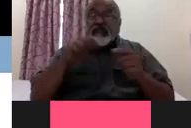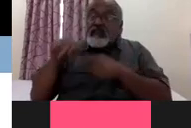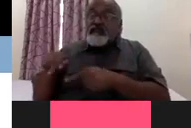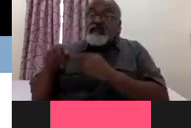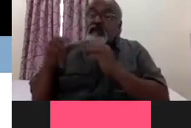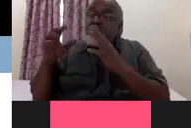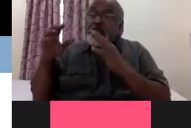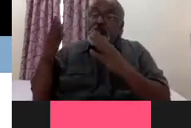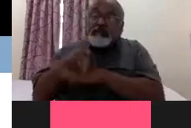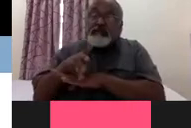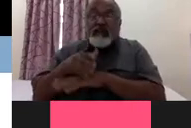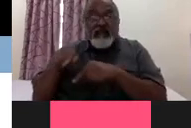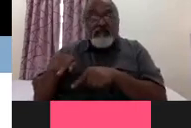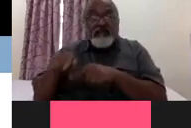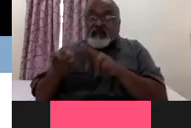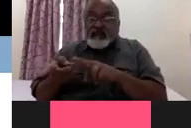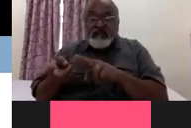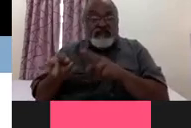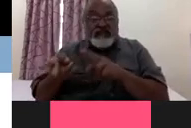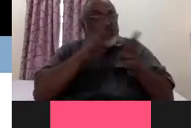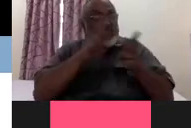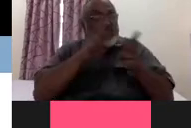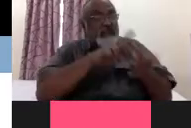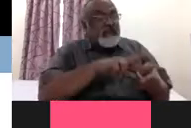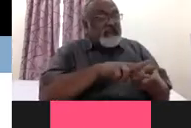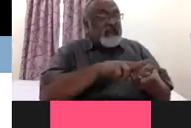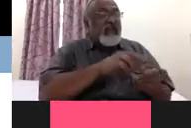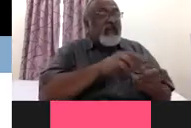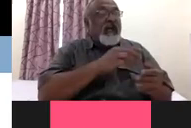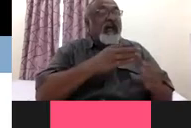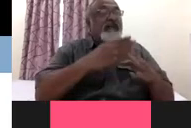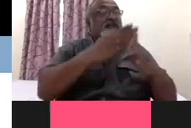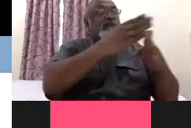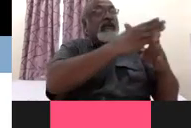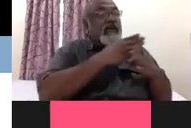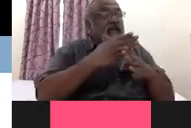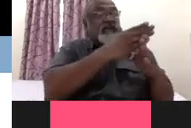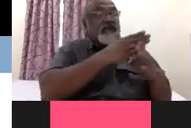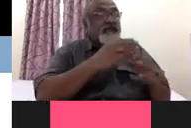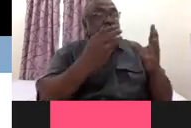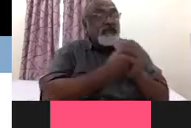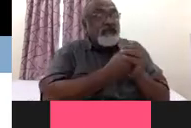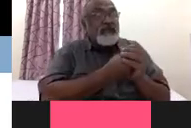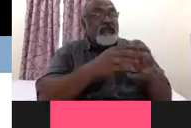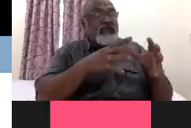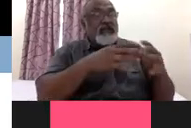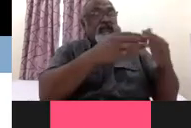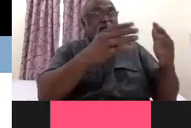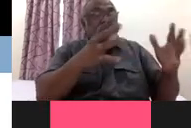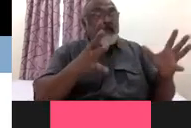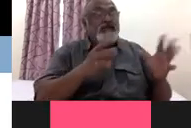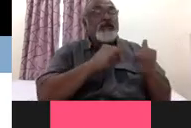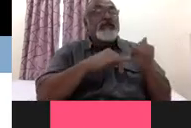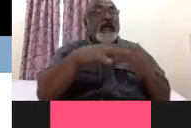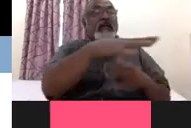of opportunity is seen in the level of participation because of the conditions created by society or because of lack